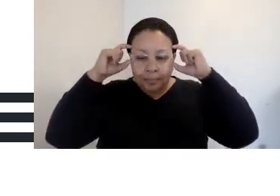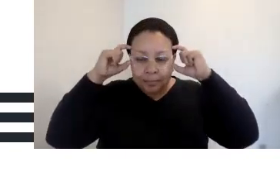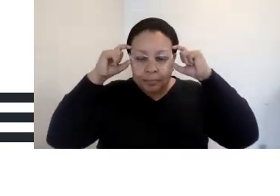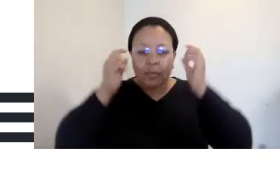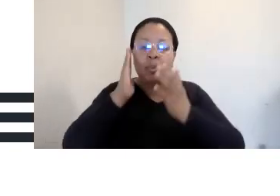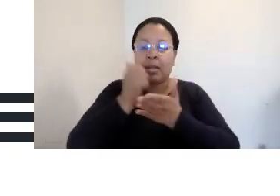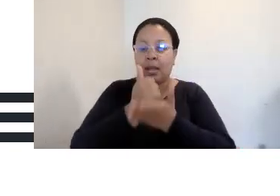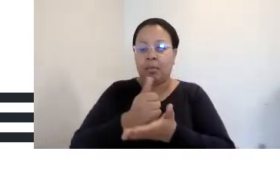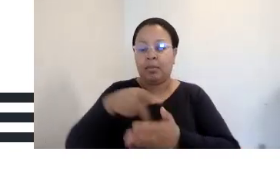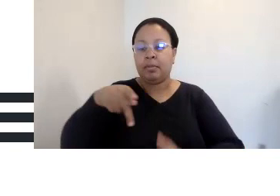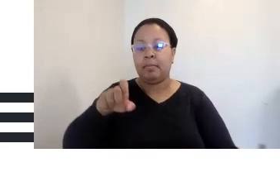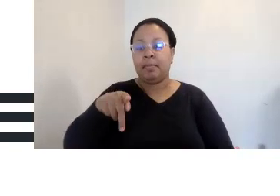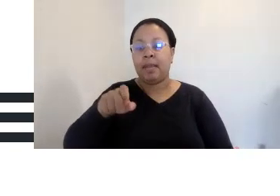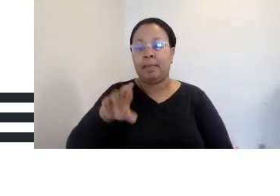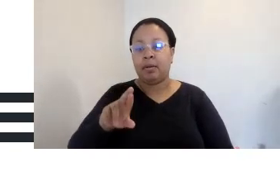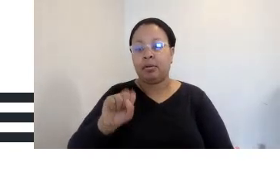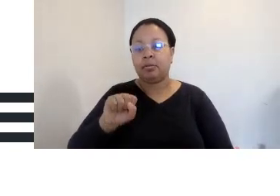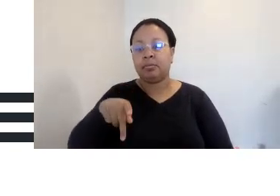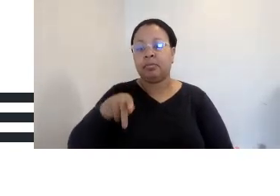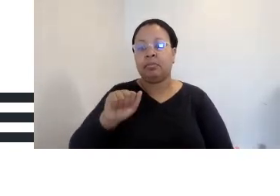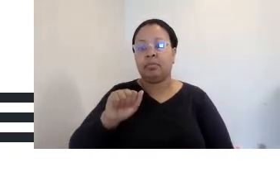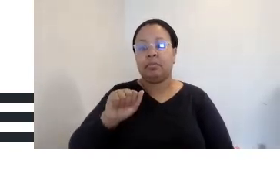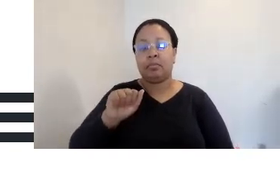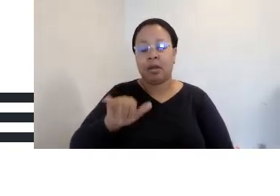pepper spray. And also,